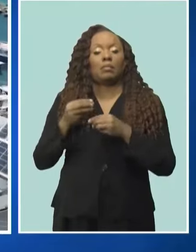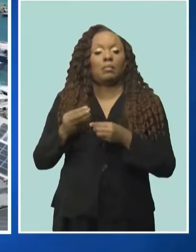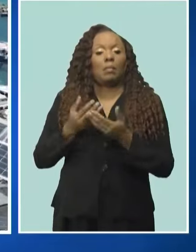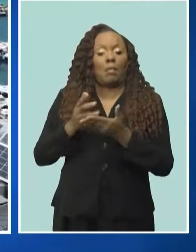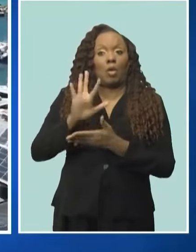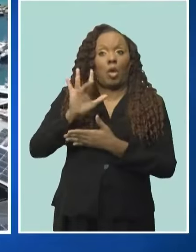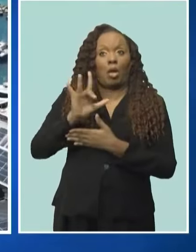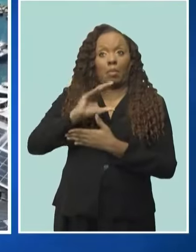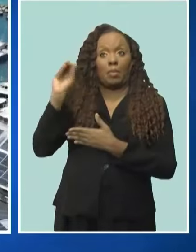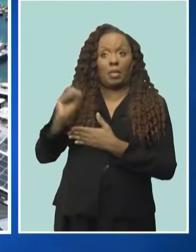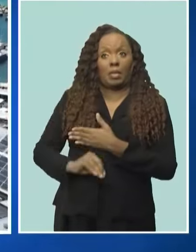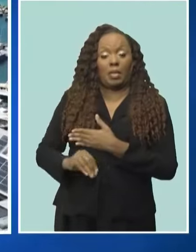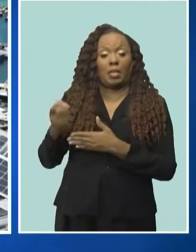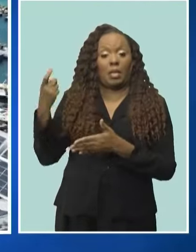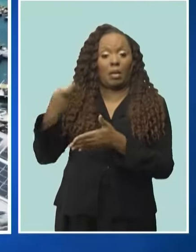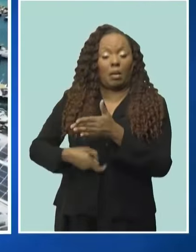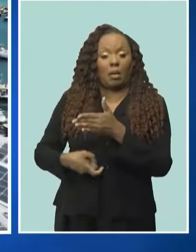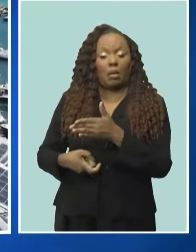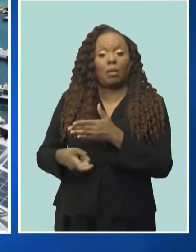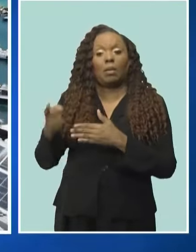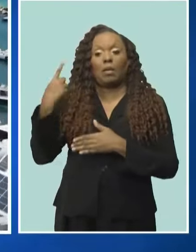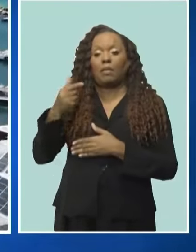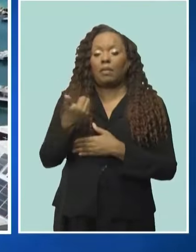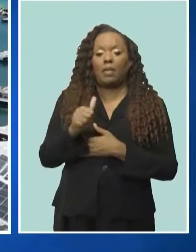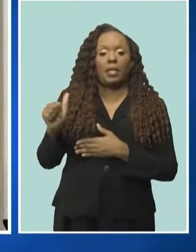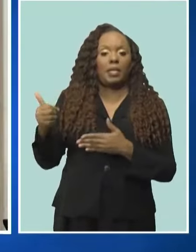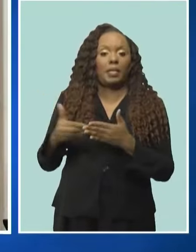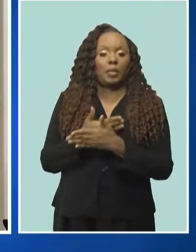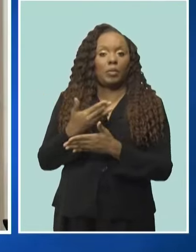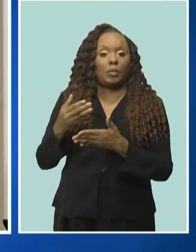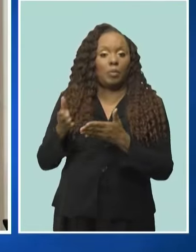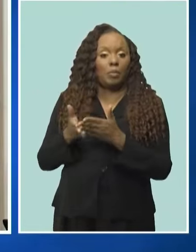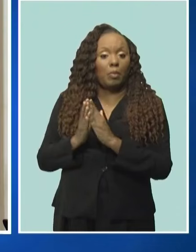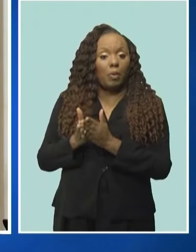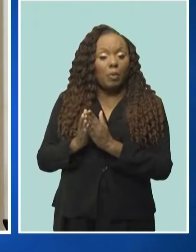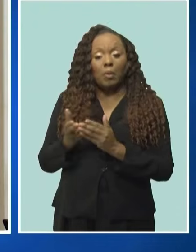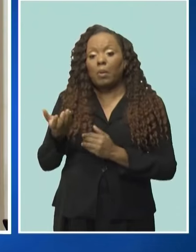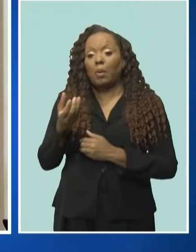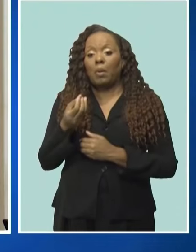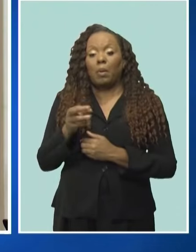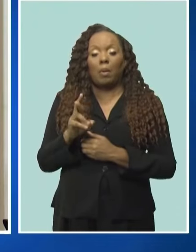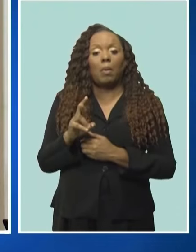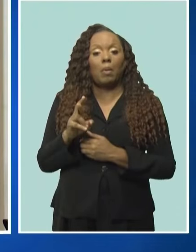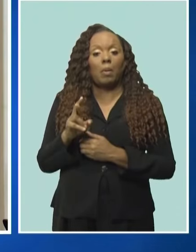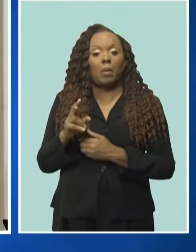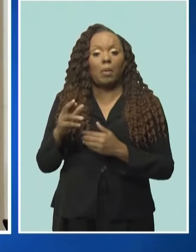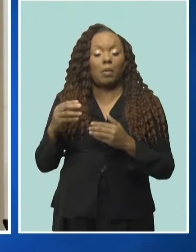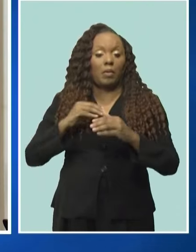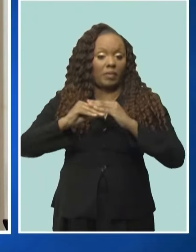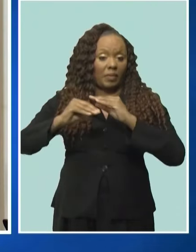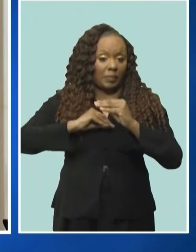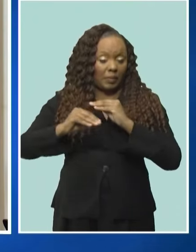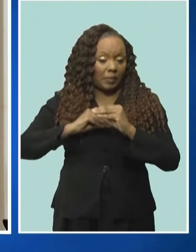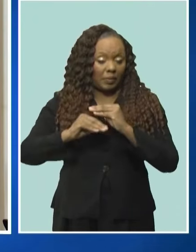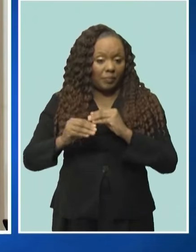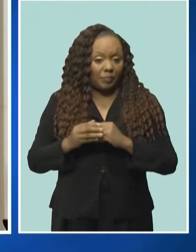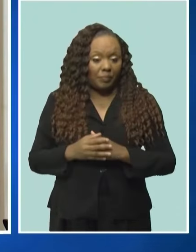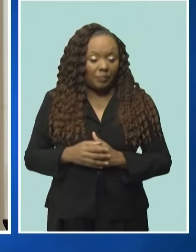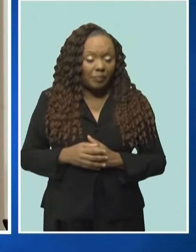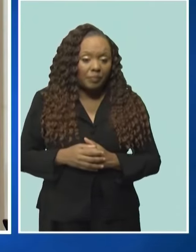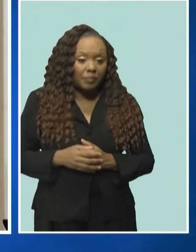of the cost of any new vessel or for repairs. With respect to the issue of